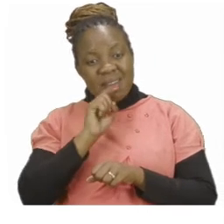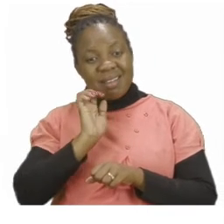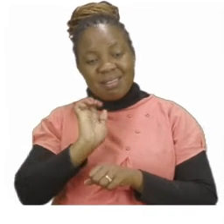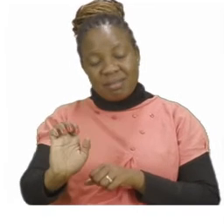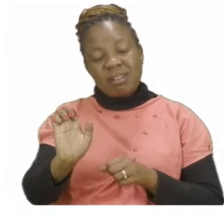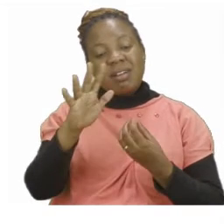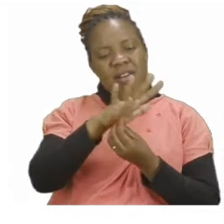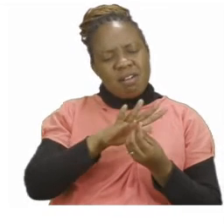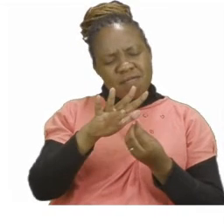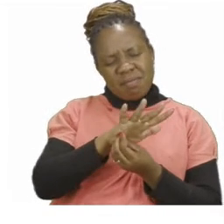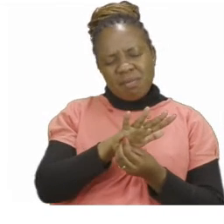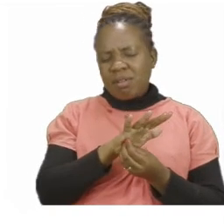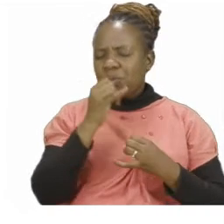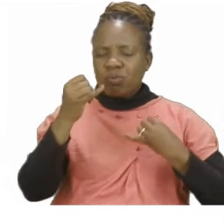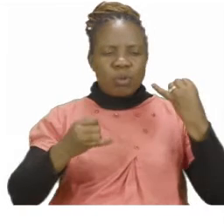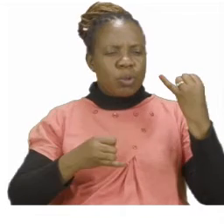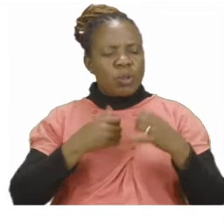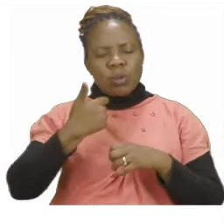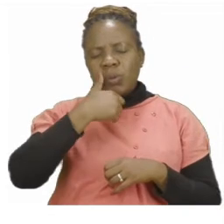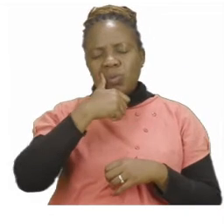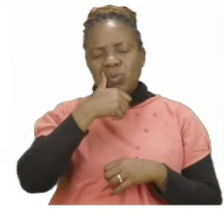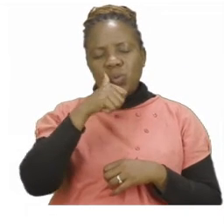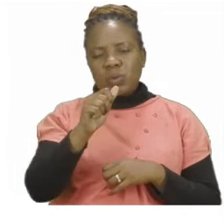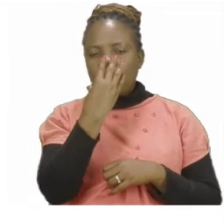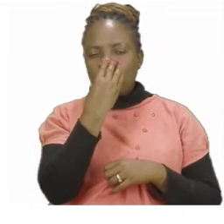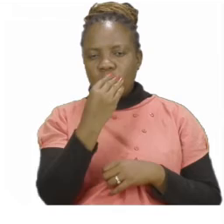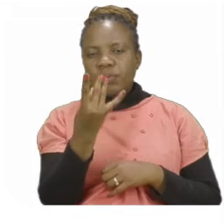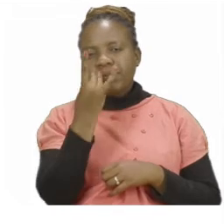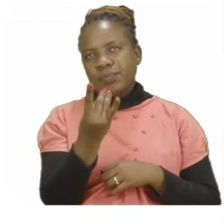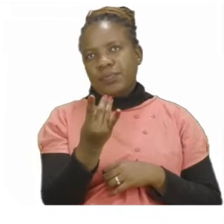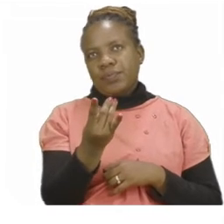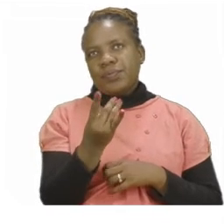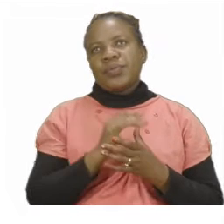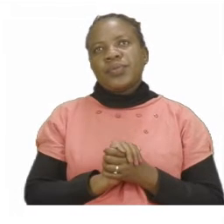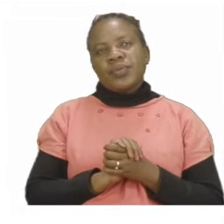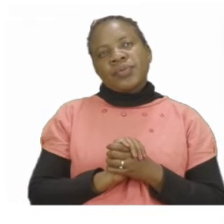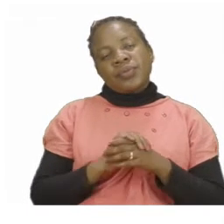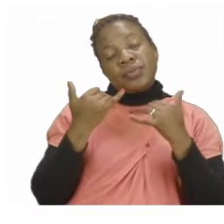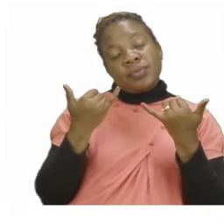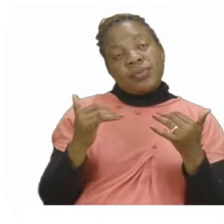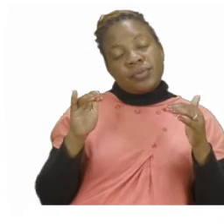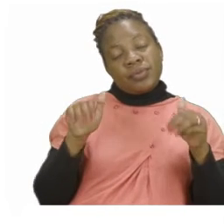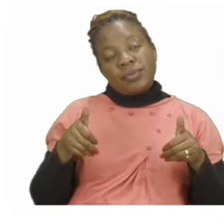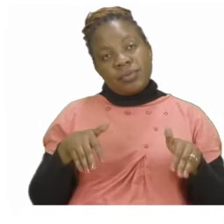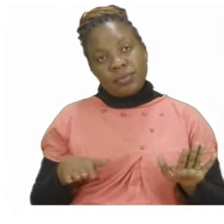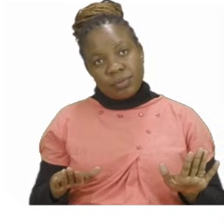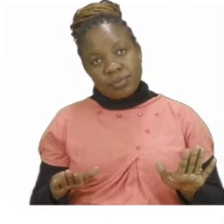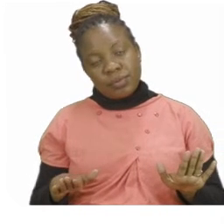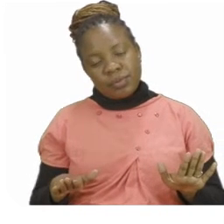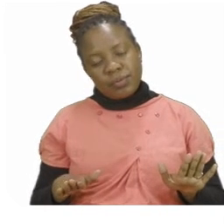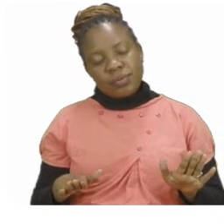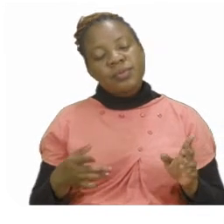nice warm wolf stew. Now, boys and girls, I want you to read the